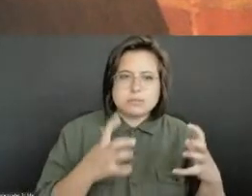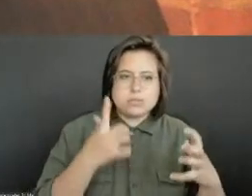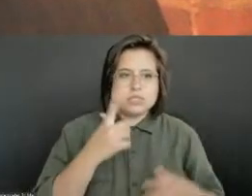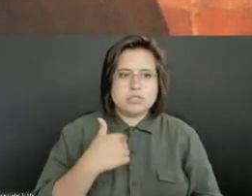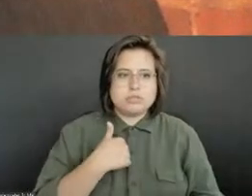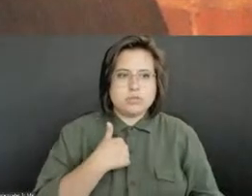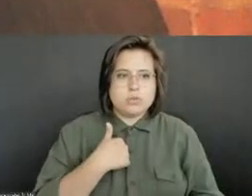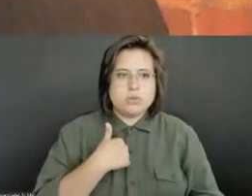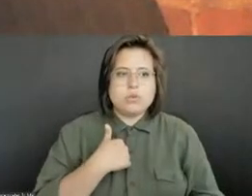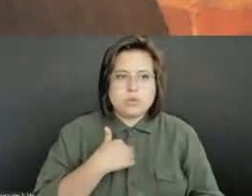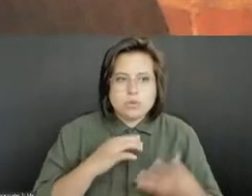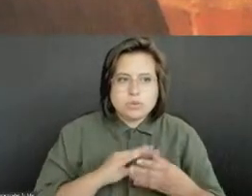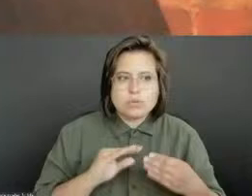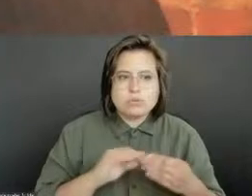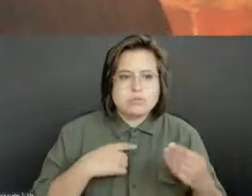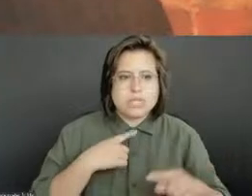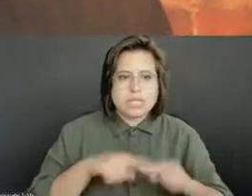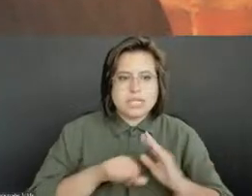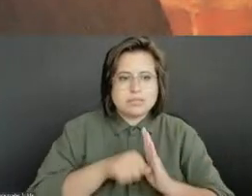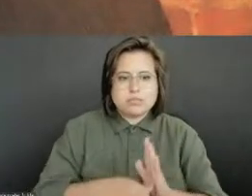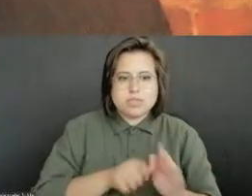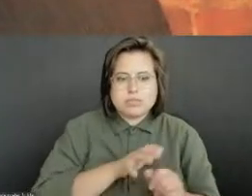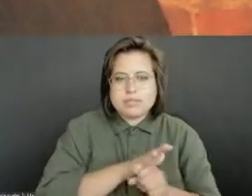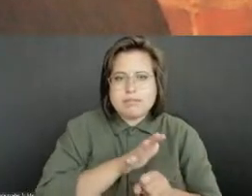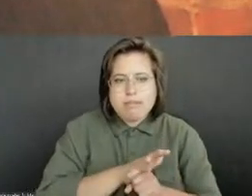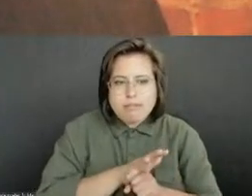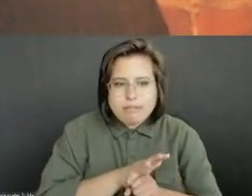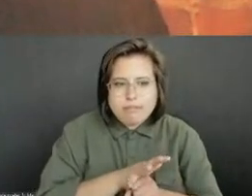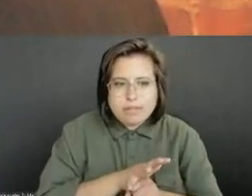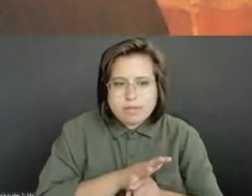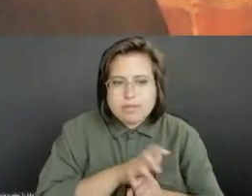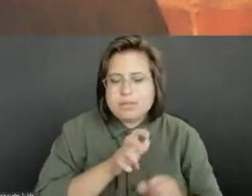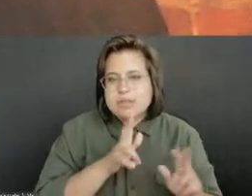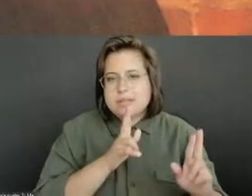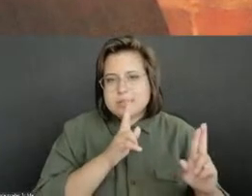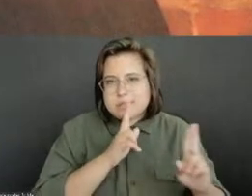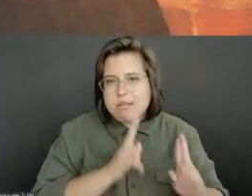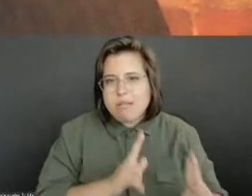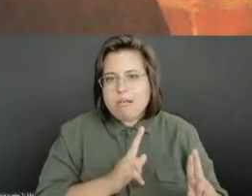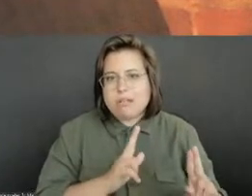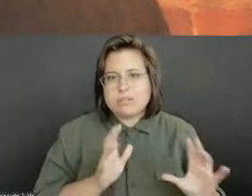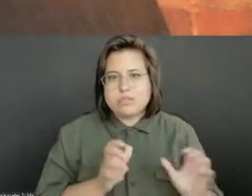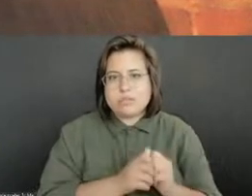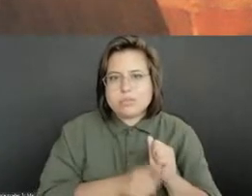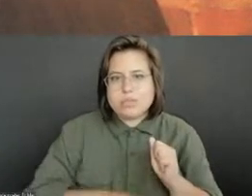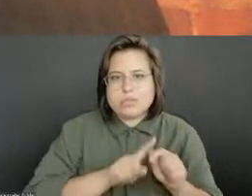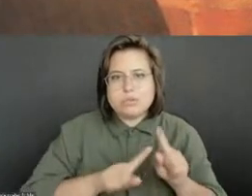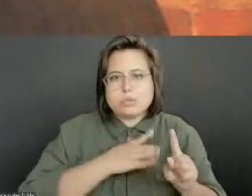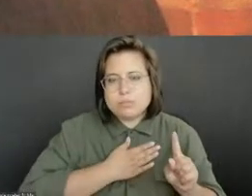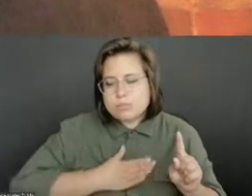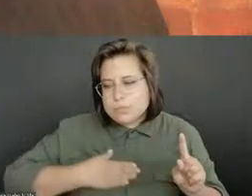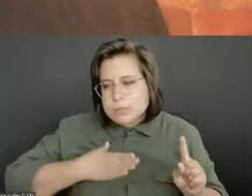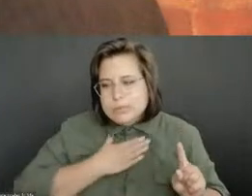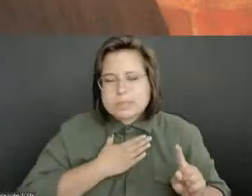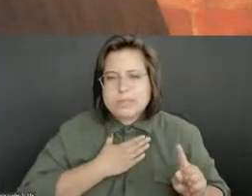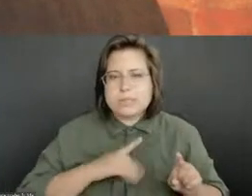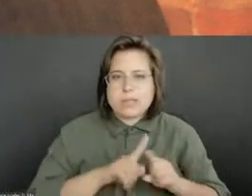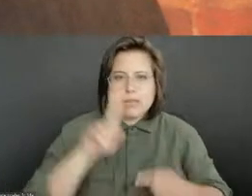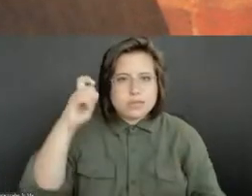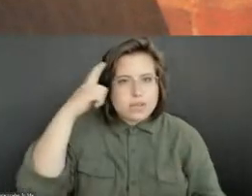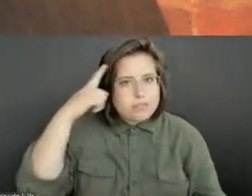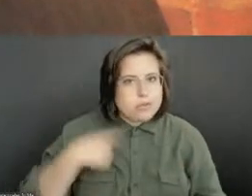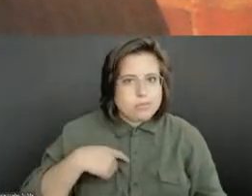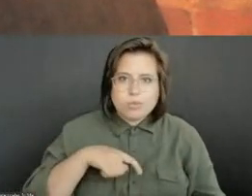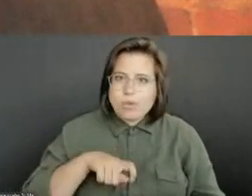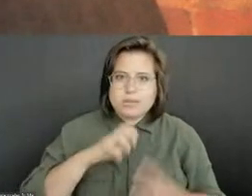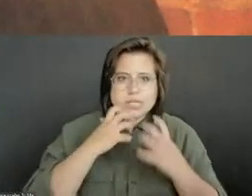I cannot stress highly enough that it's an honor to talk to you, but please, as a government, we have to take this